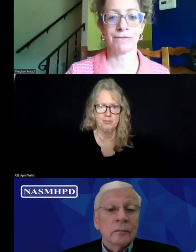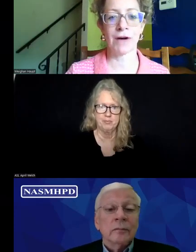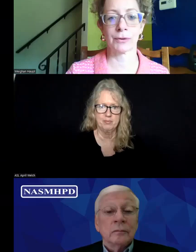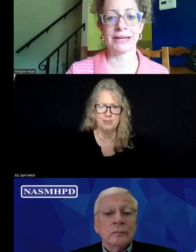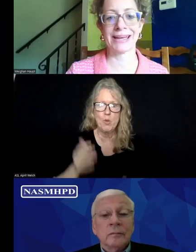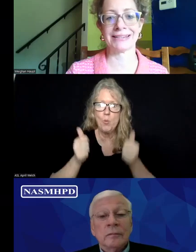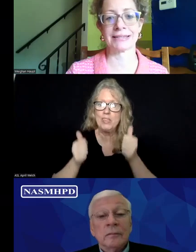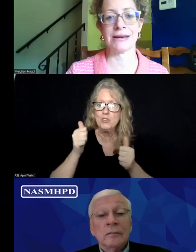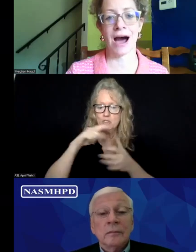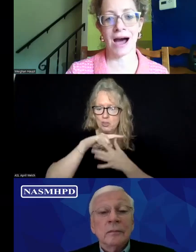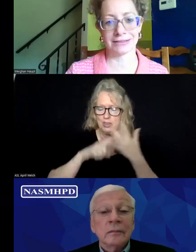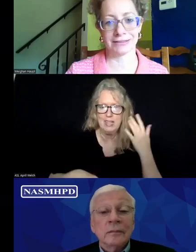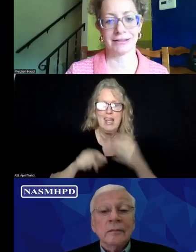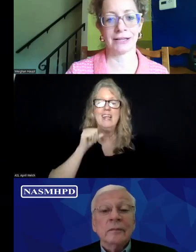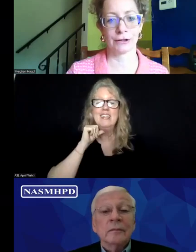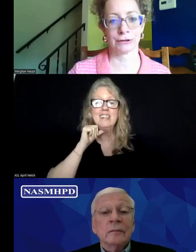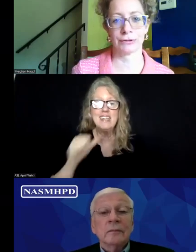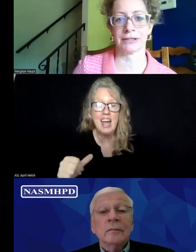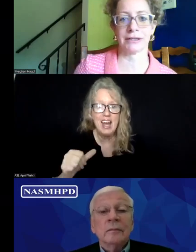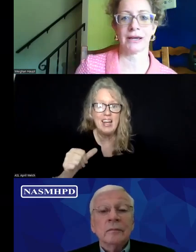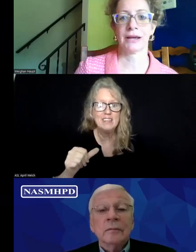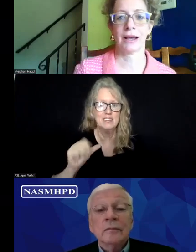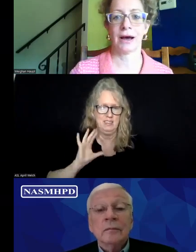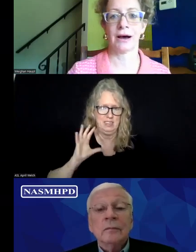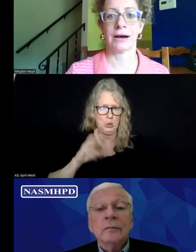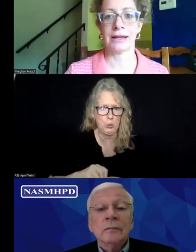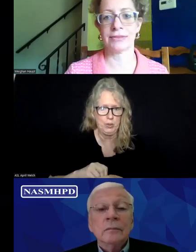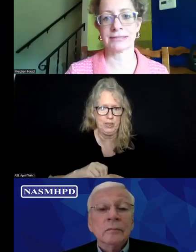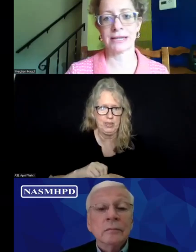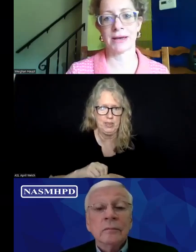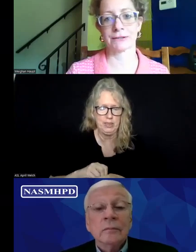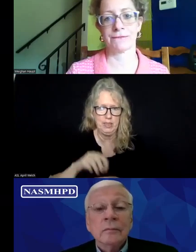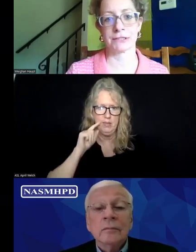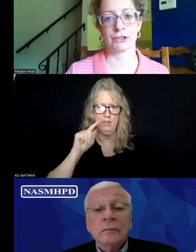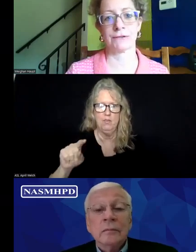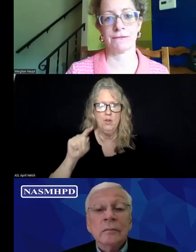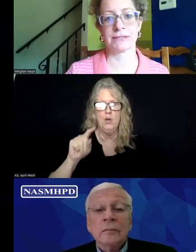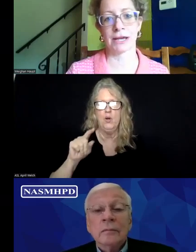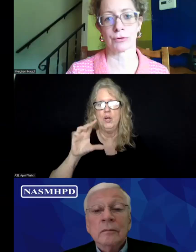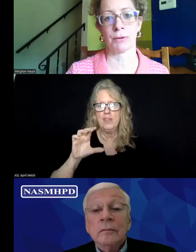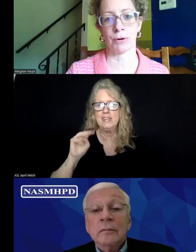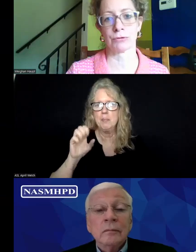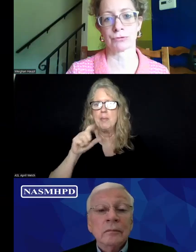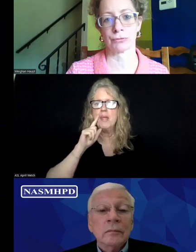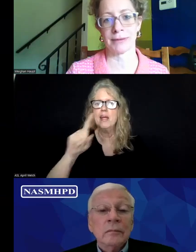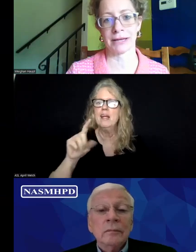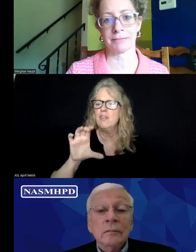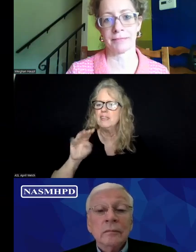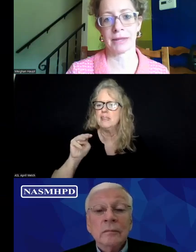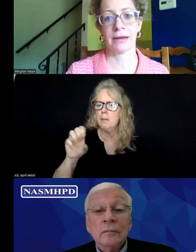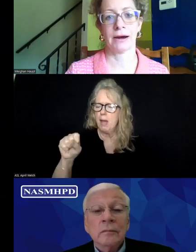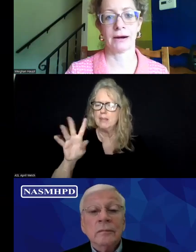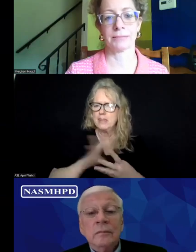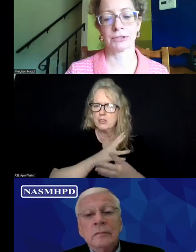Which of the following is not included in the CMS physician fee schedule proposed